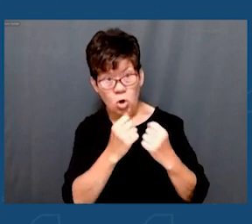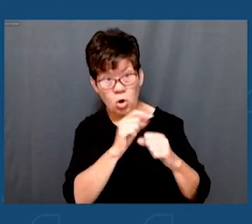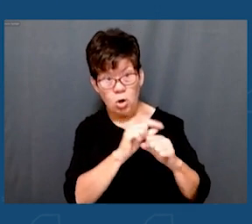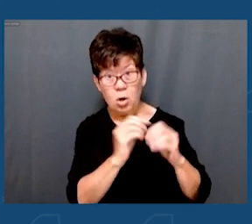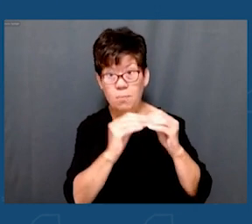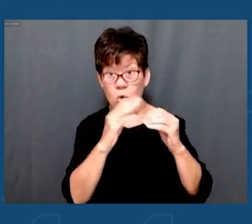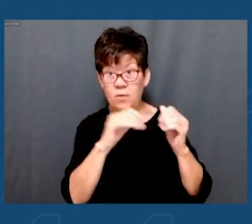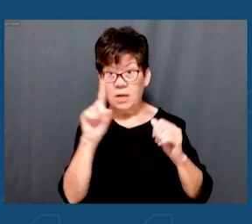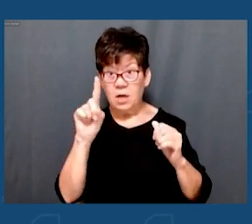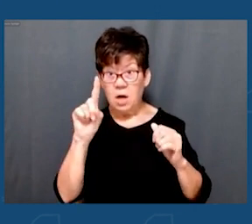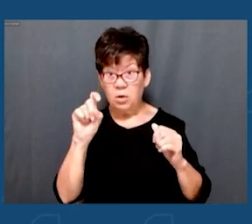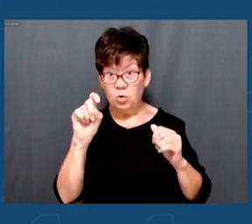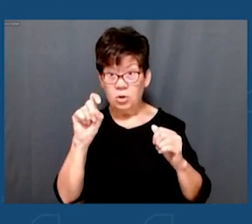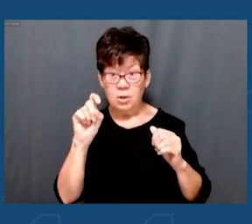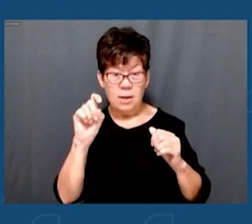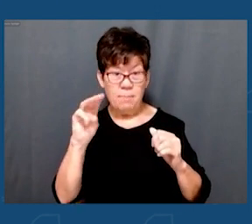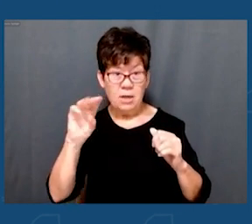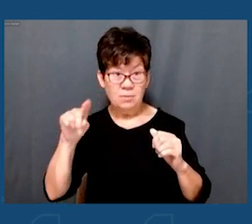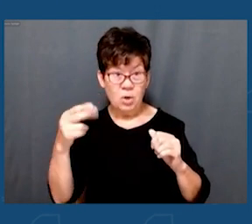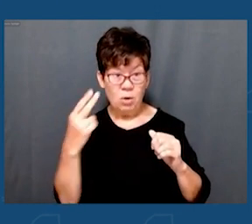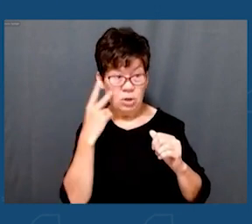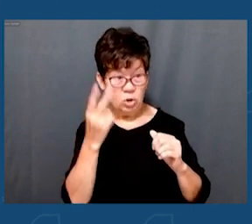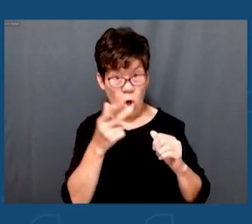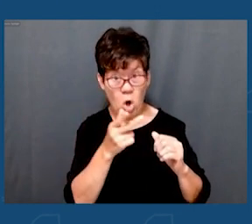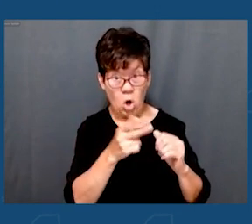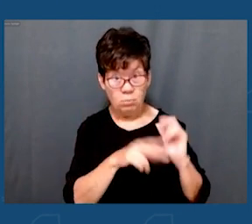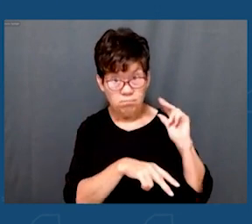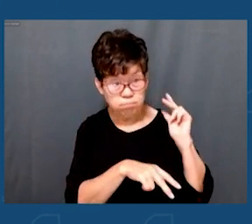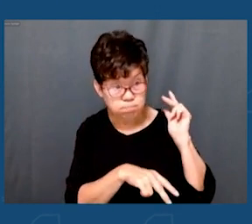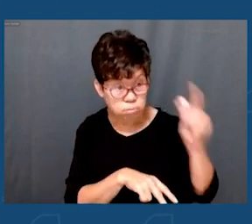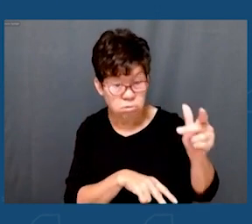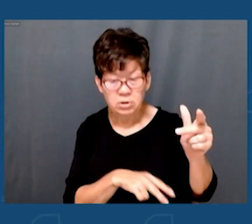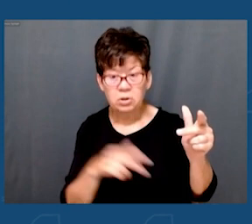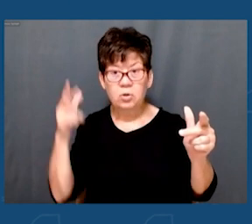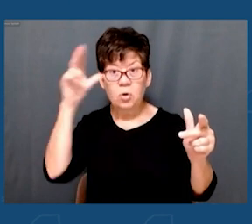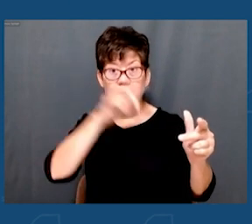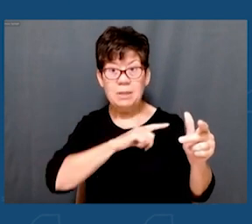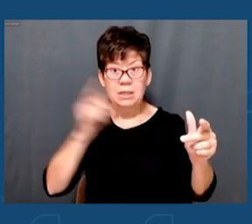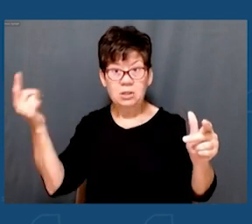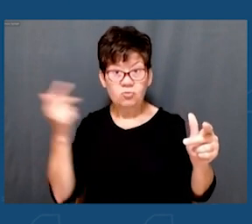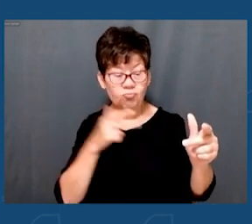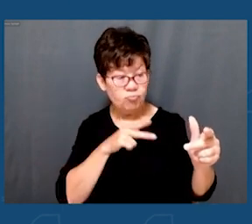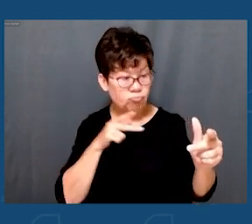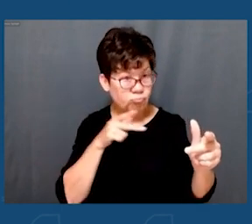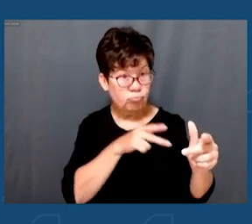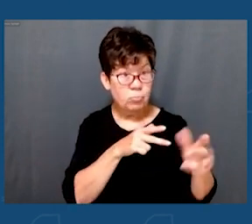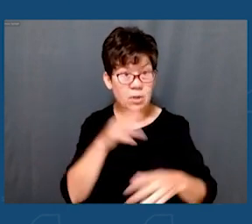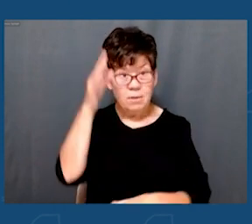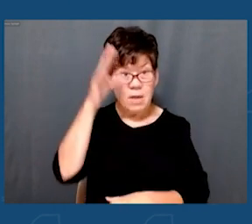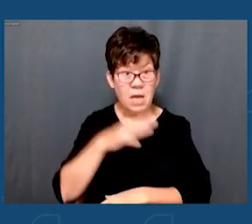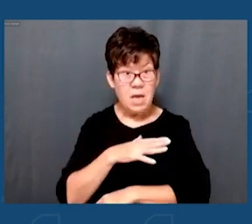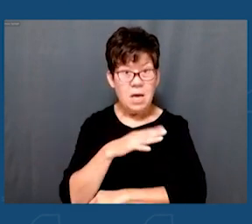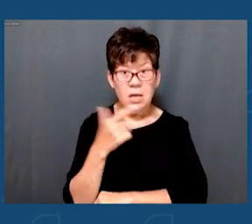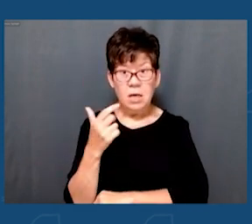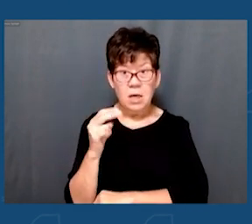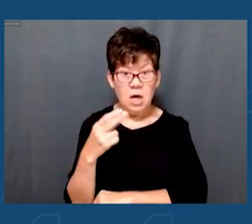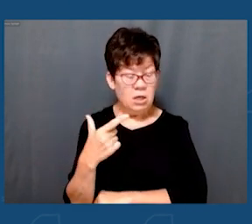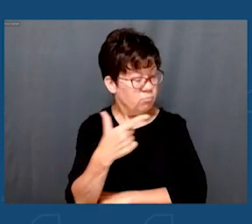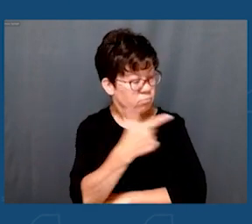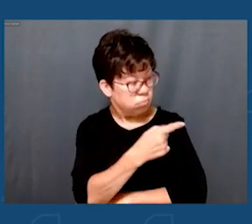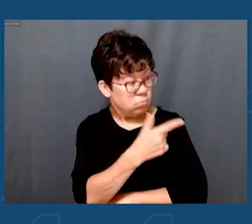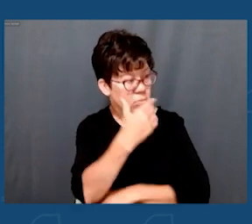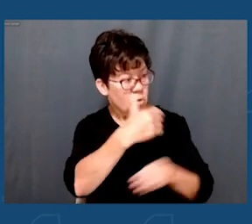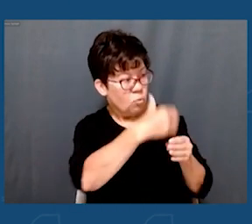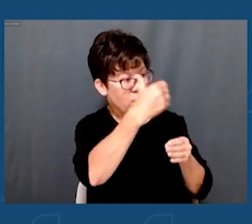hour. He pulled the car over, and as he approached, a man stuck a gun out the window and fired, hitting him in the